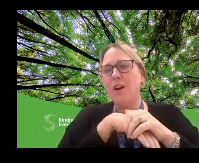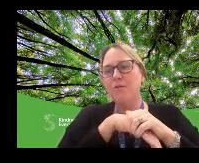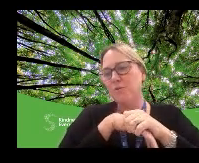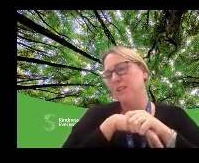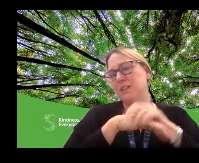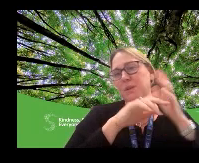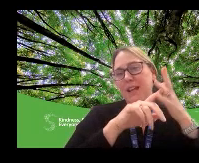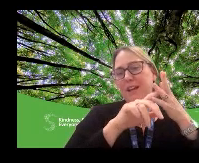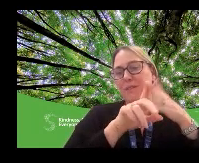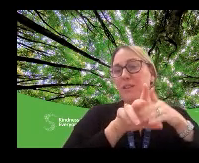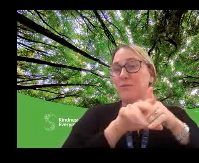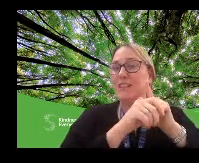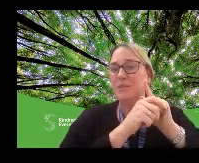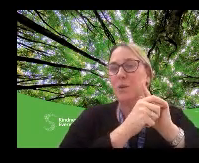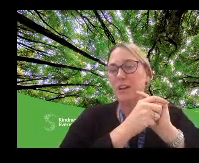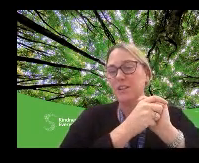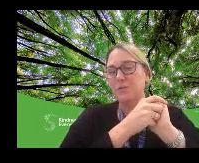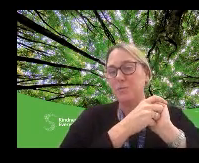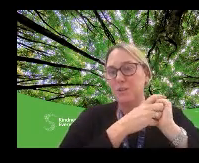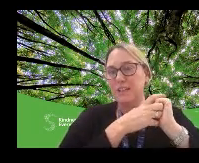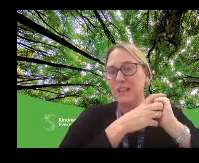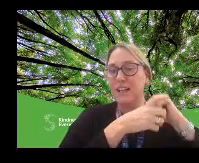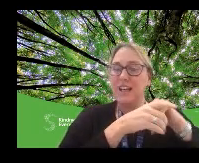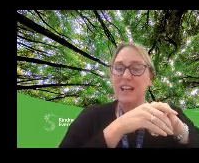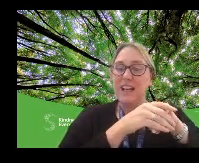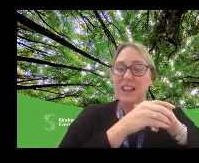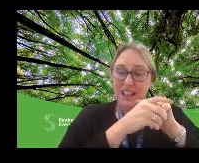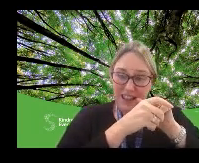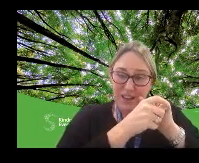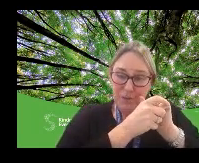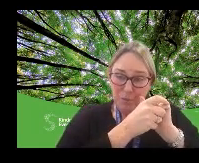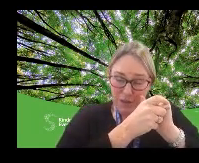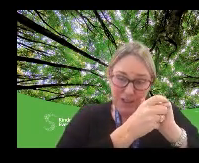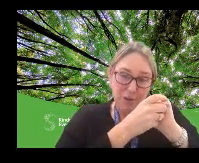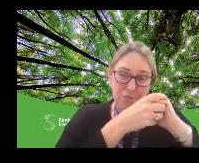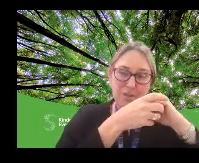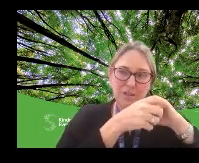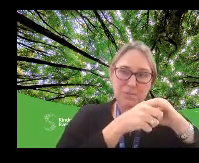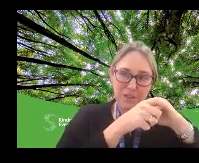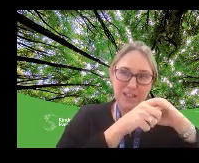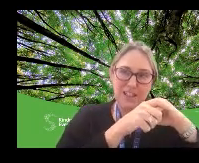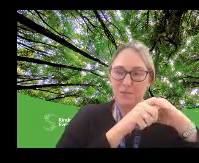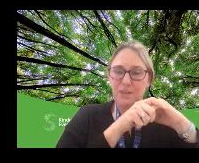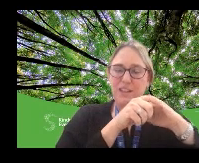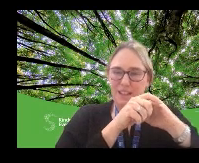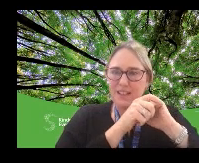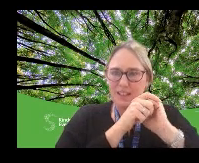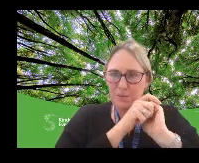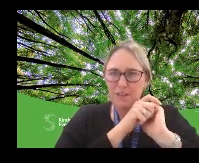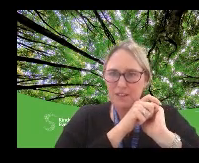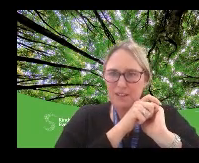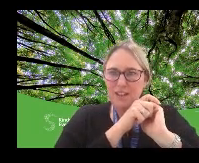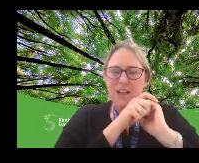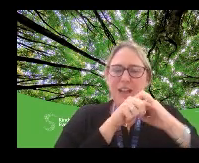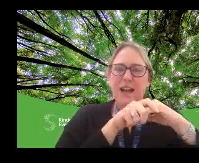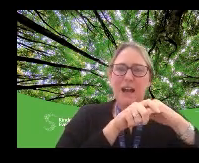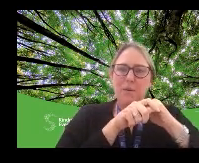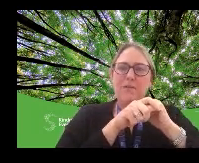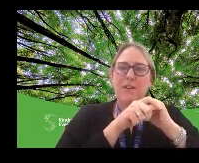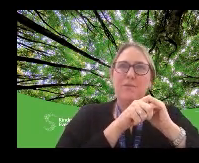diagnosis of autism and I have these reasons why I don't want it, then we don't proceed with the